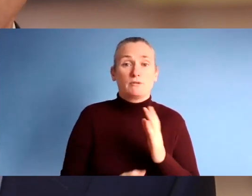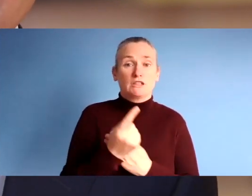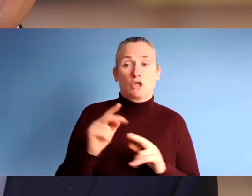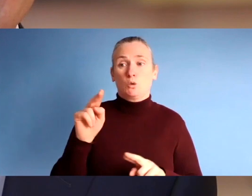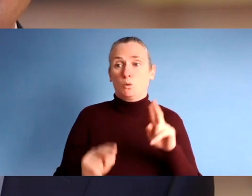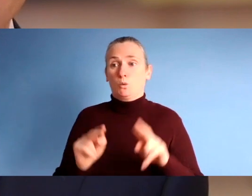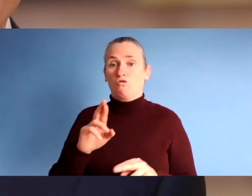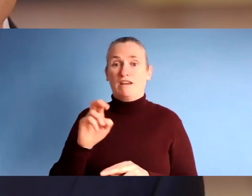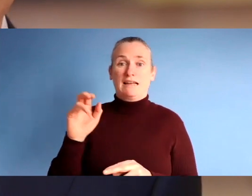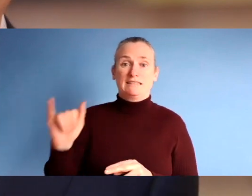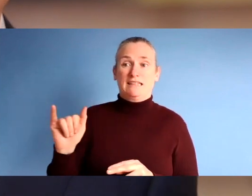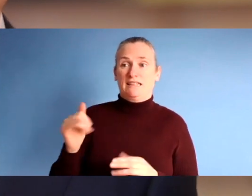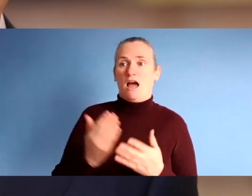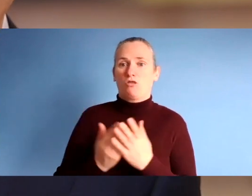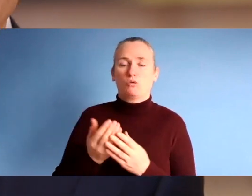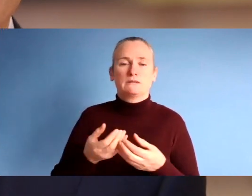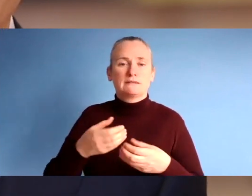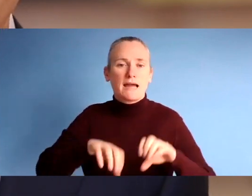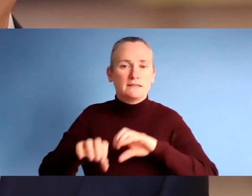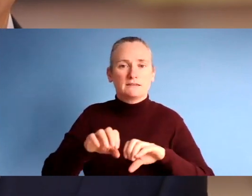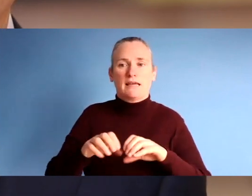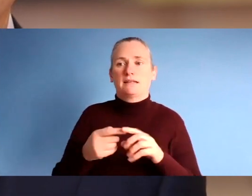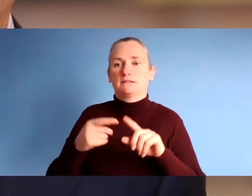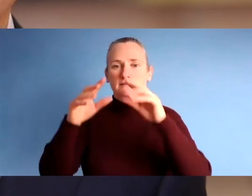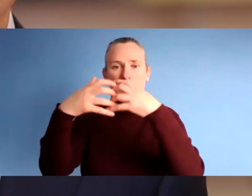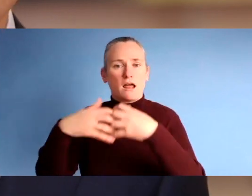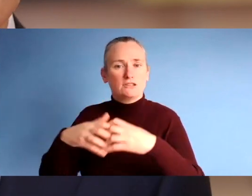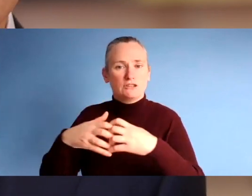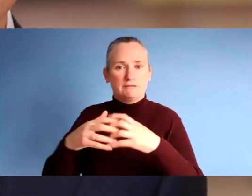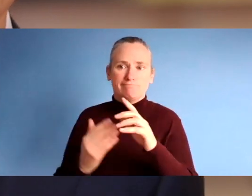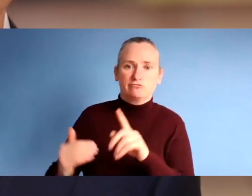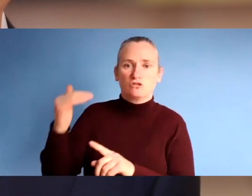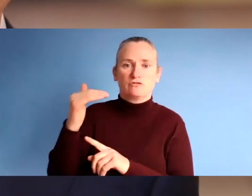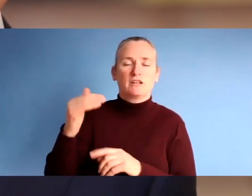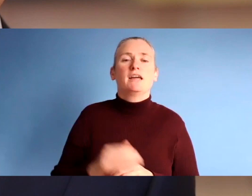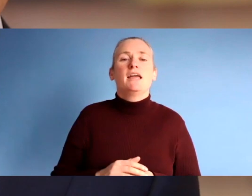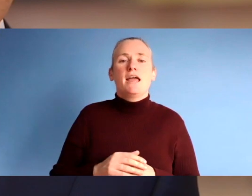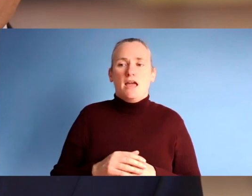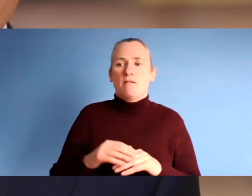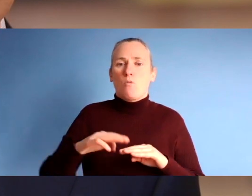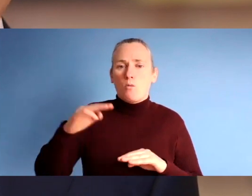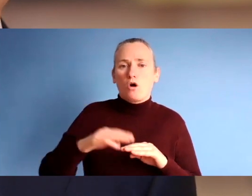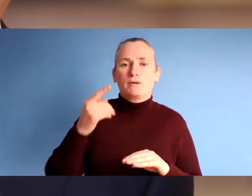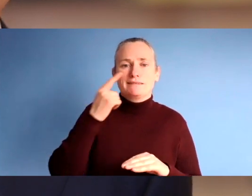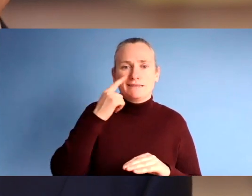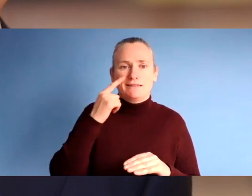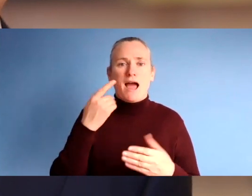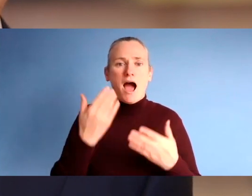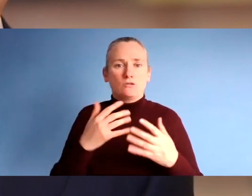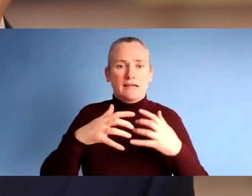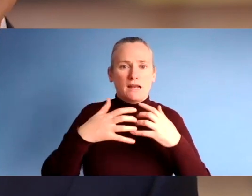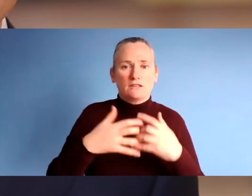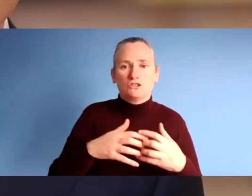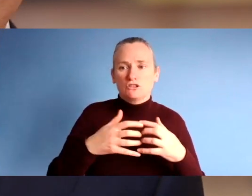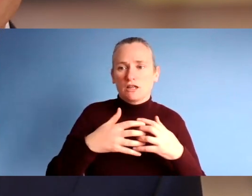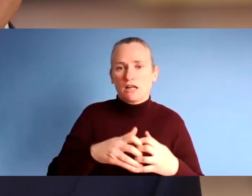being created by scientific and technological advances. We increasingly see the disruptive impact of technologies